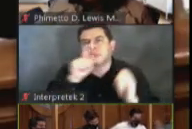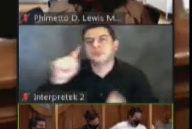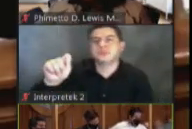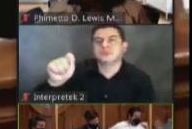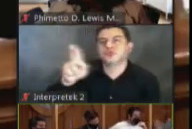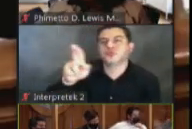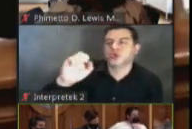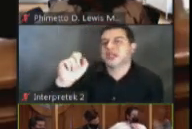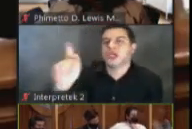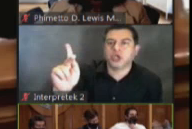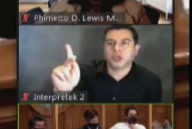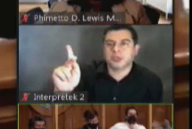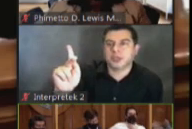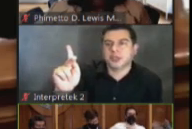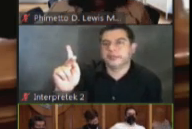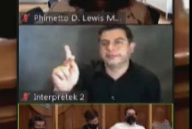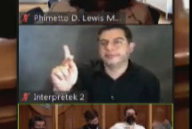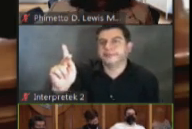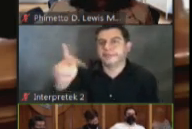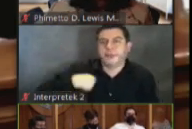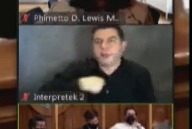conjure up to solve the